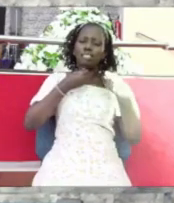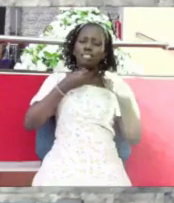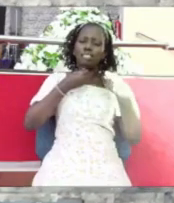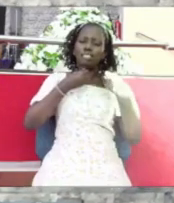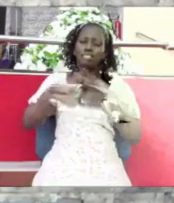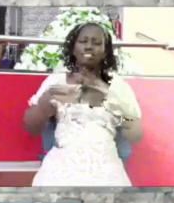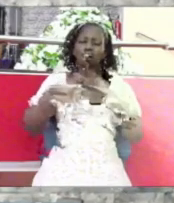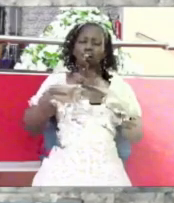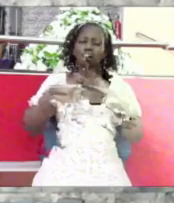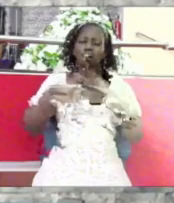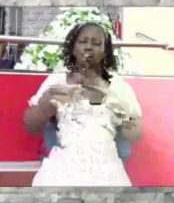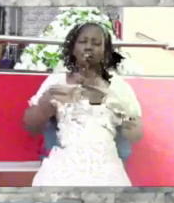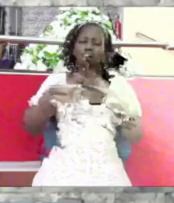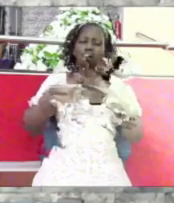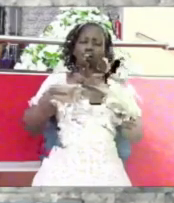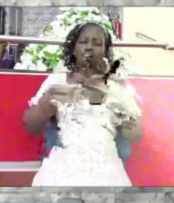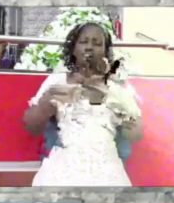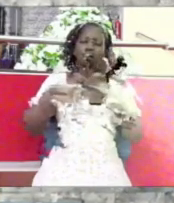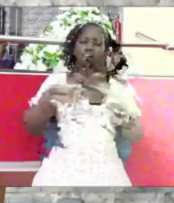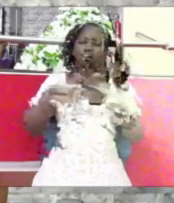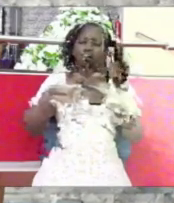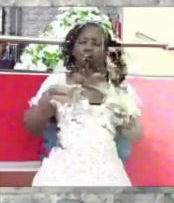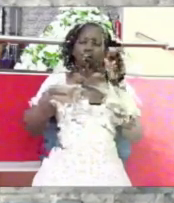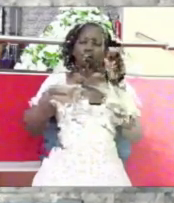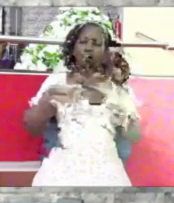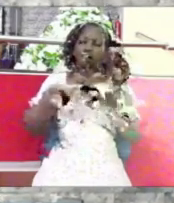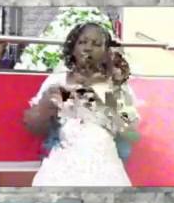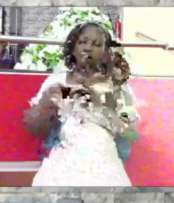And the book of Romans brings this out very well.